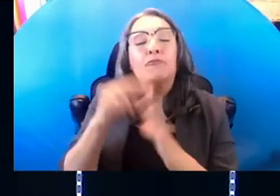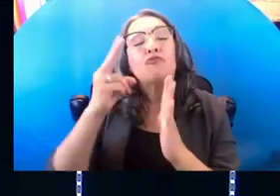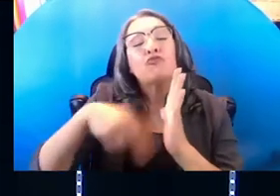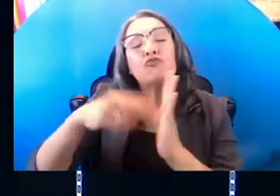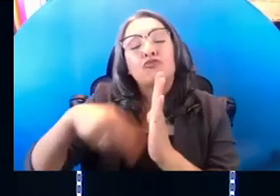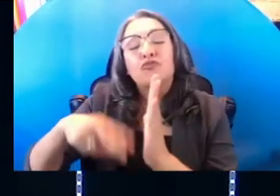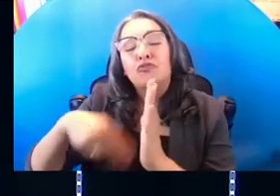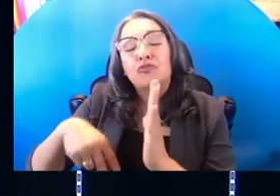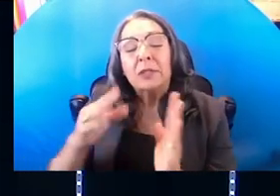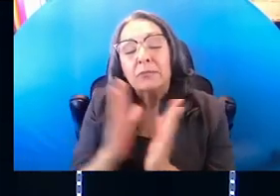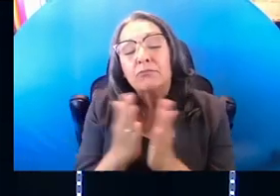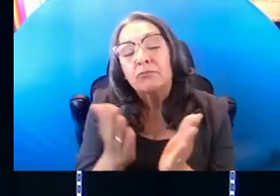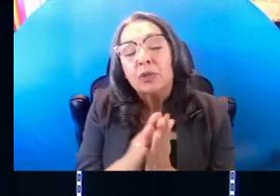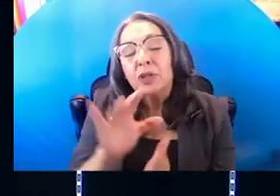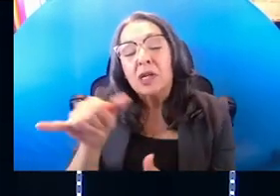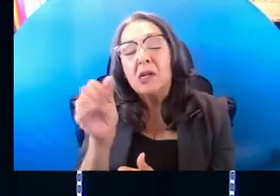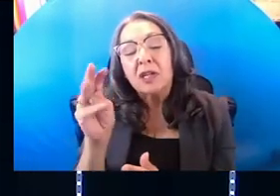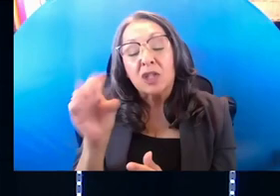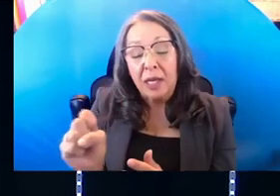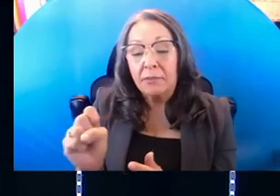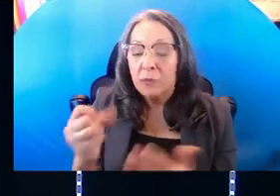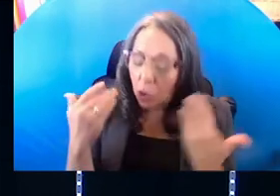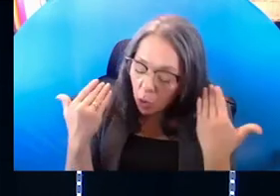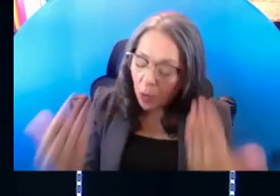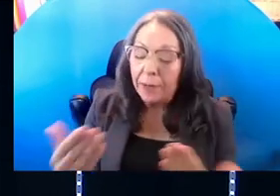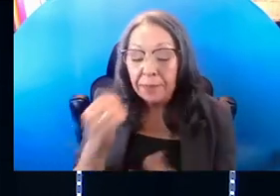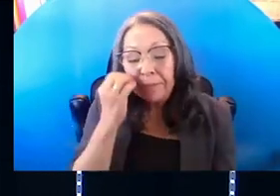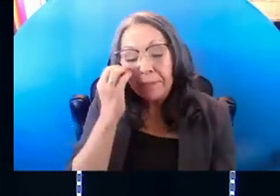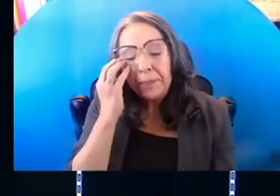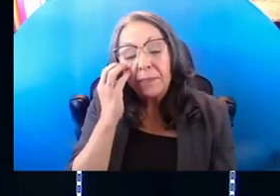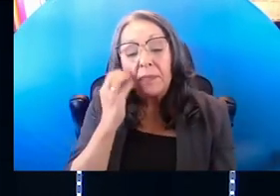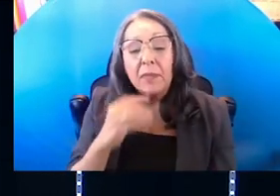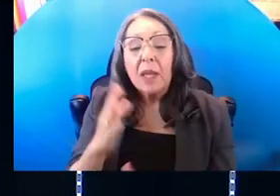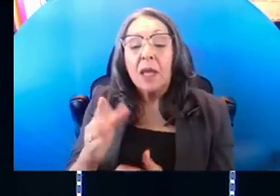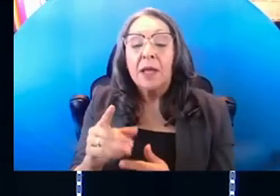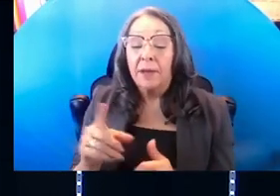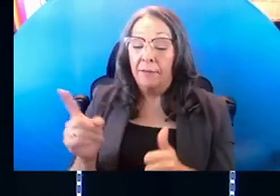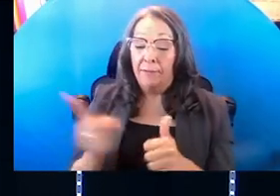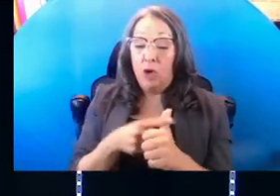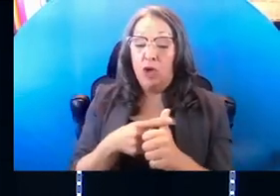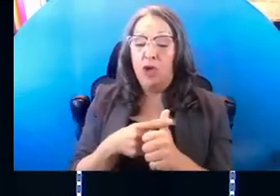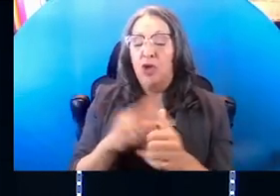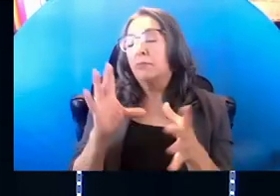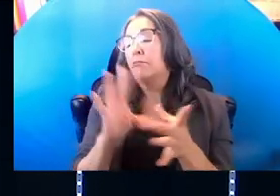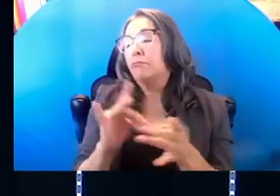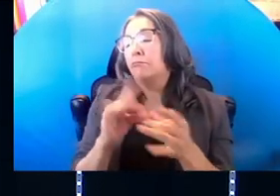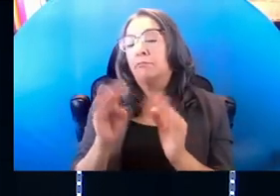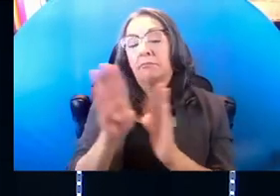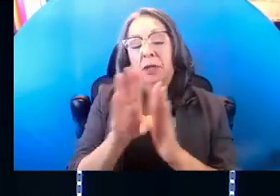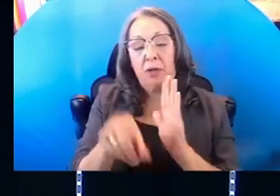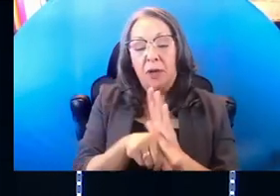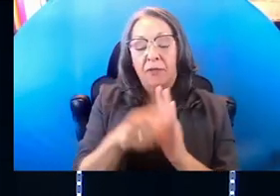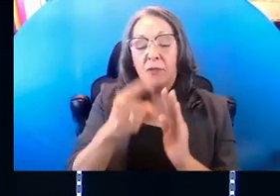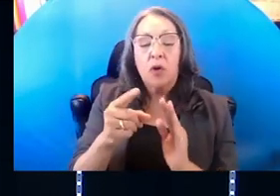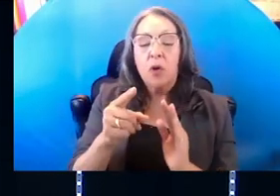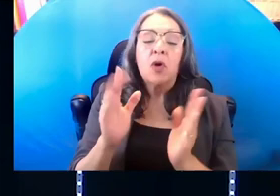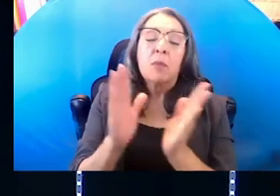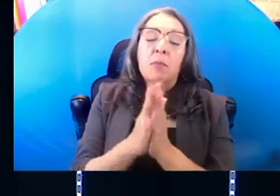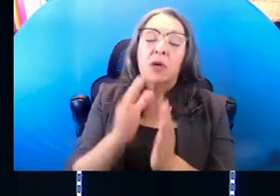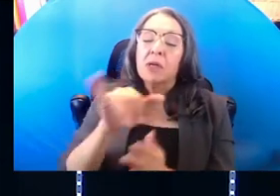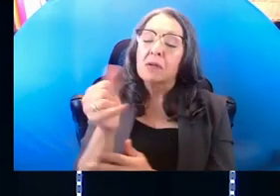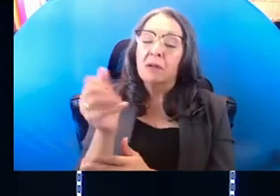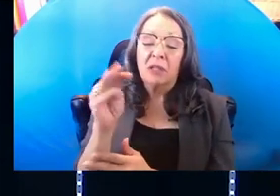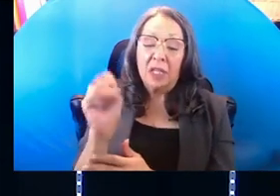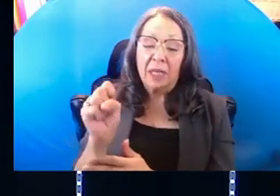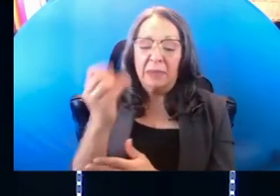do some good stuff. So let's do it. To start out, I want to give you some background, okay, on the book of James, okay? Just some context,